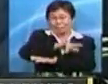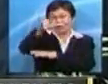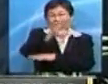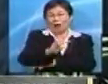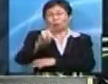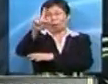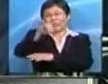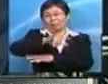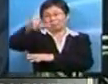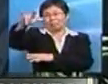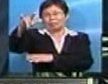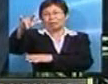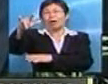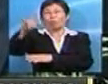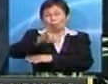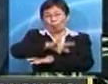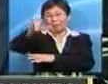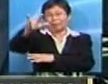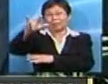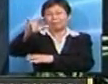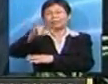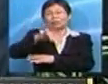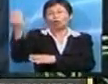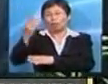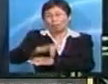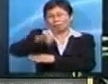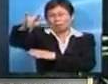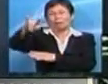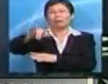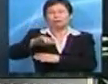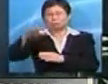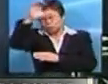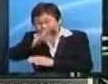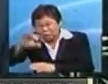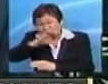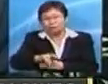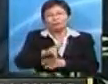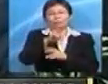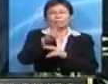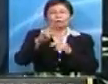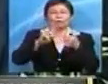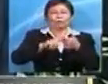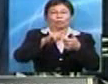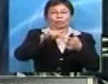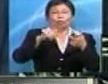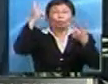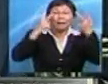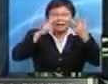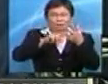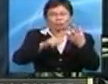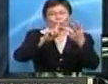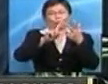civilian aircraft travelled to the search area. These planes are 2 Malaysian C-130s, 1 Chinese